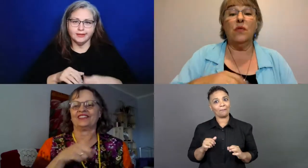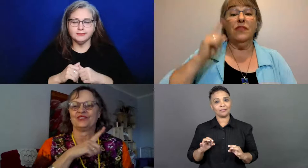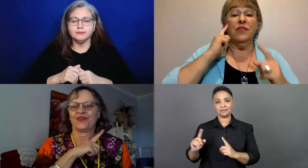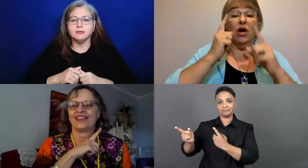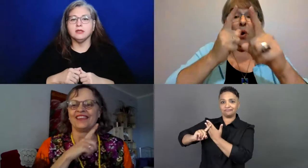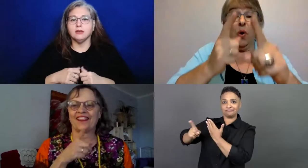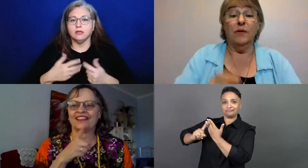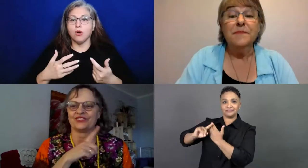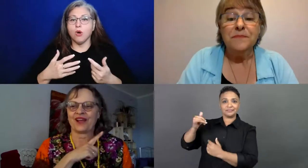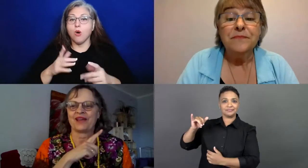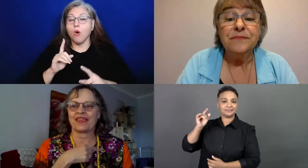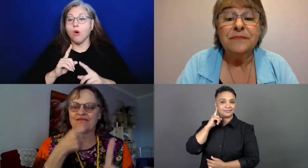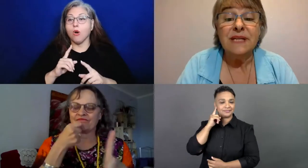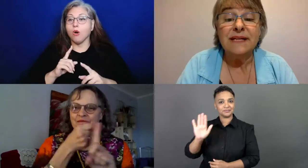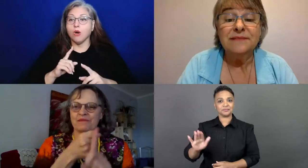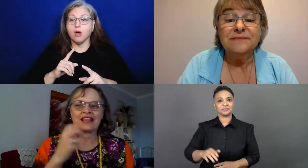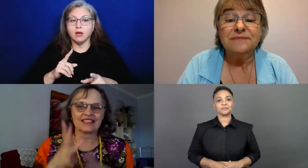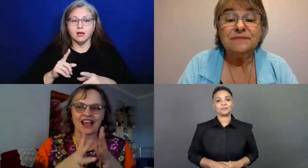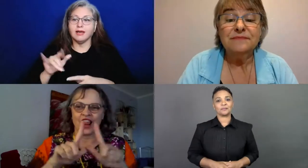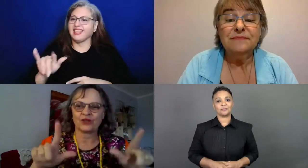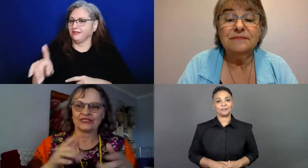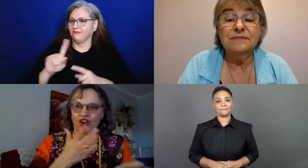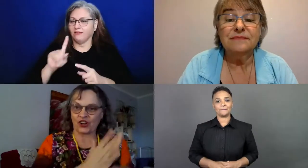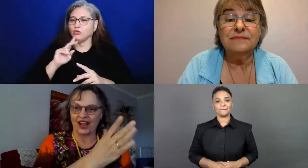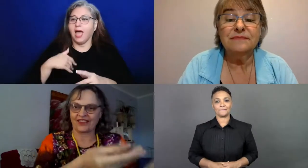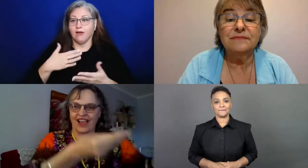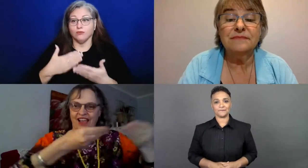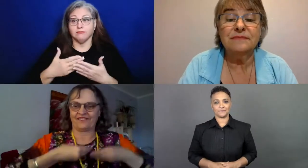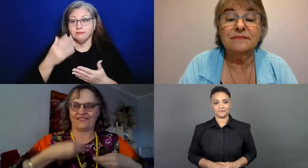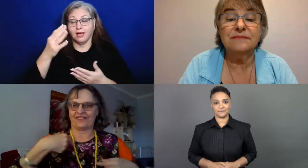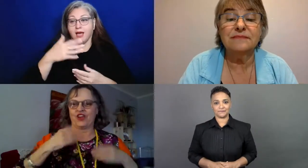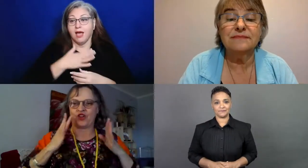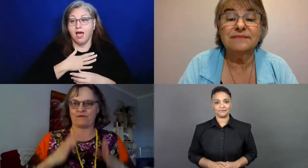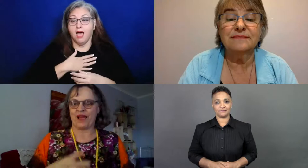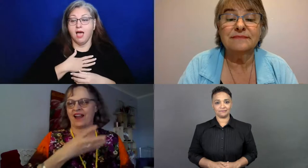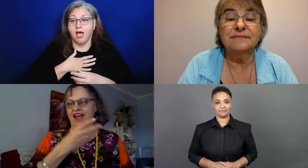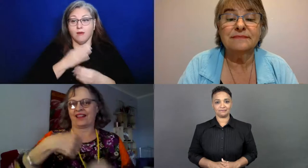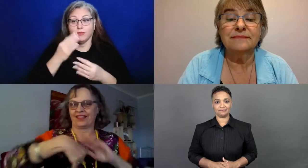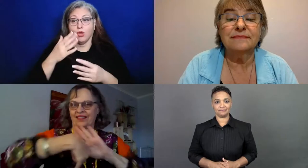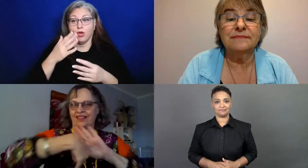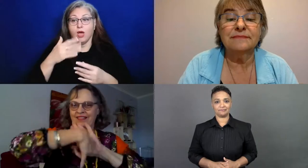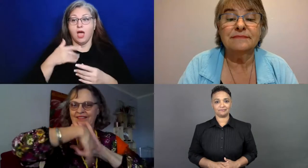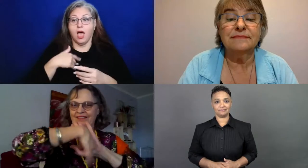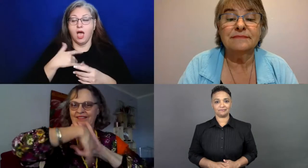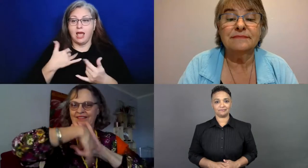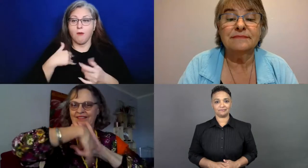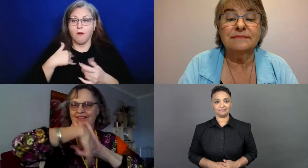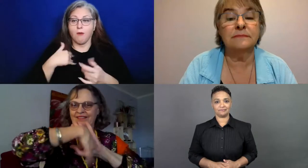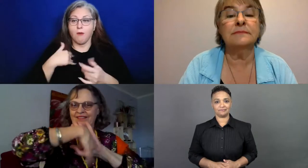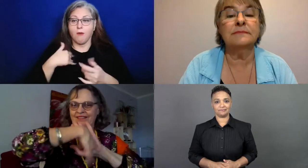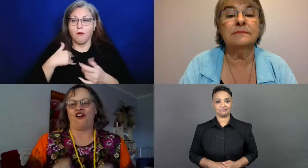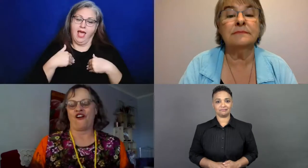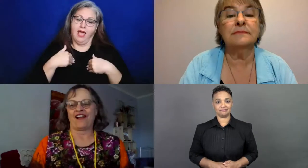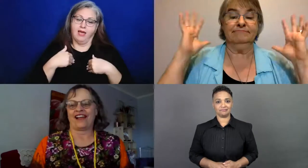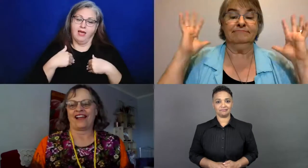so the goal. That's very true. And I must say, that's why I am, you know, working towards having South African